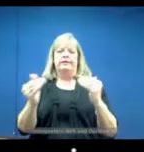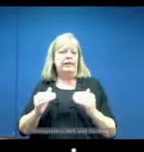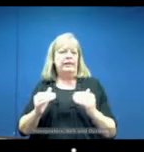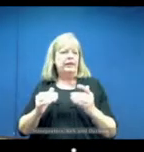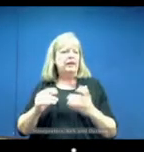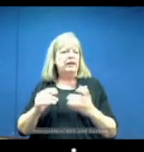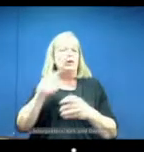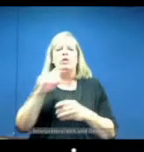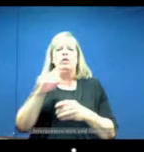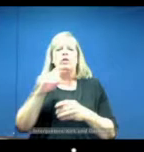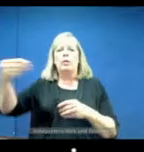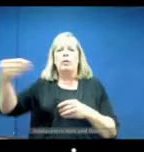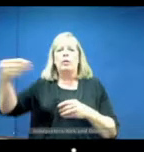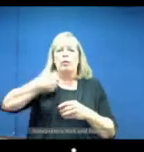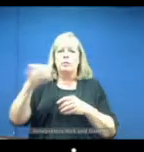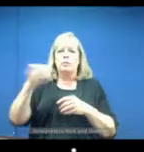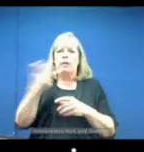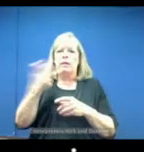Restitution provisions.